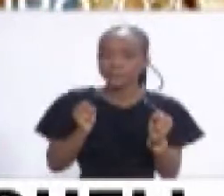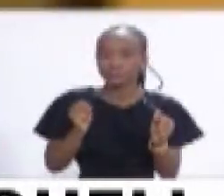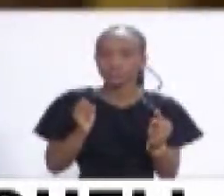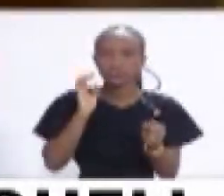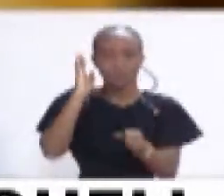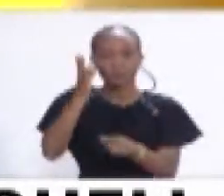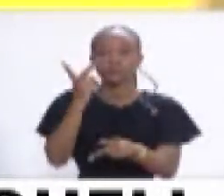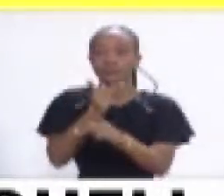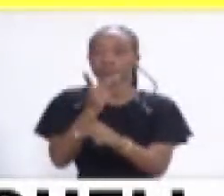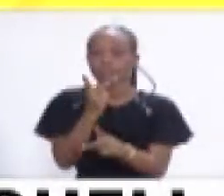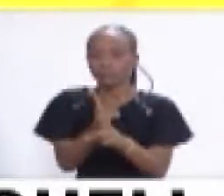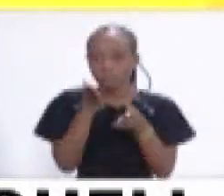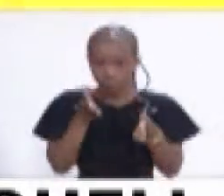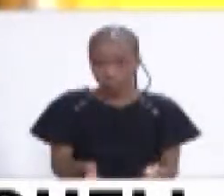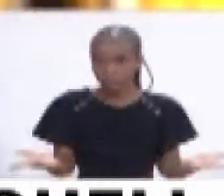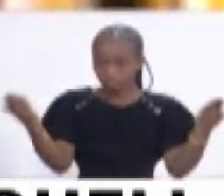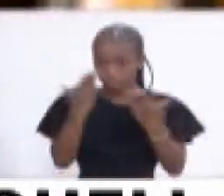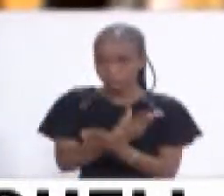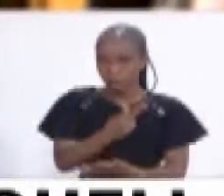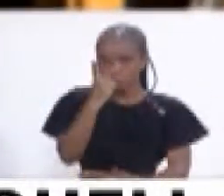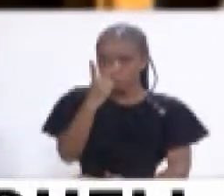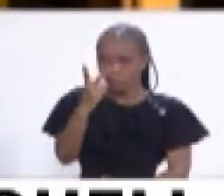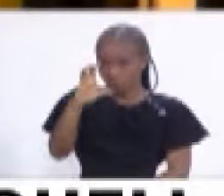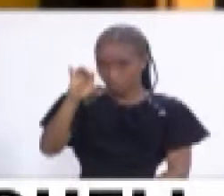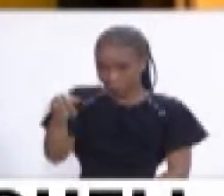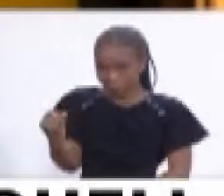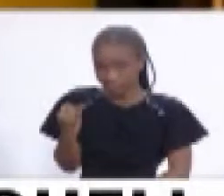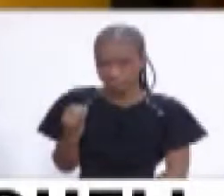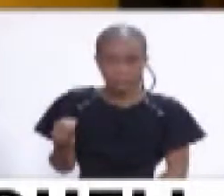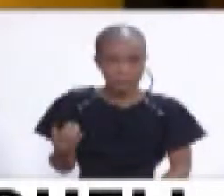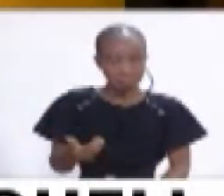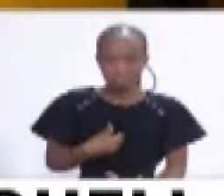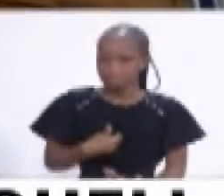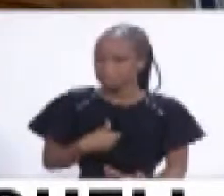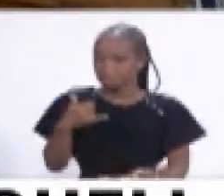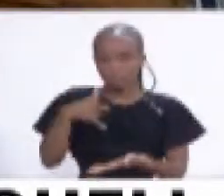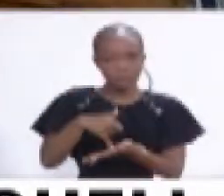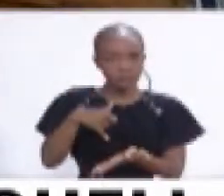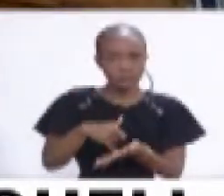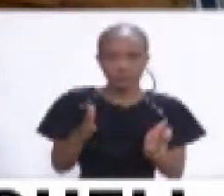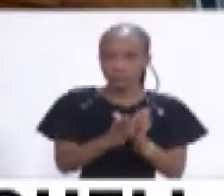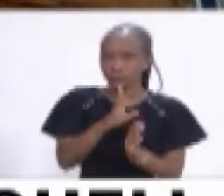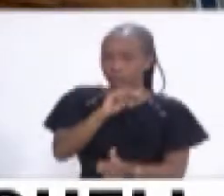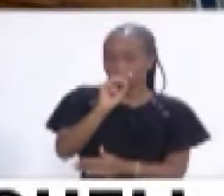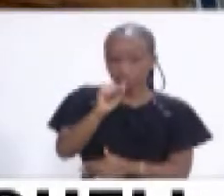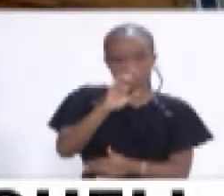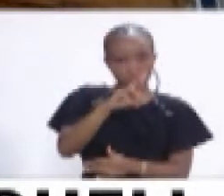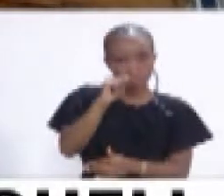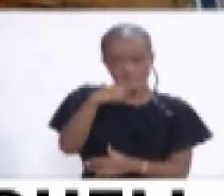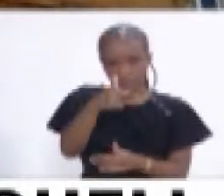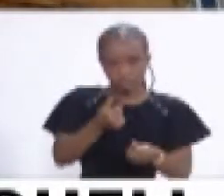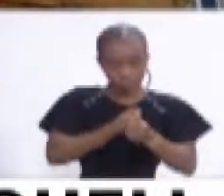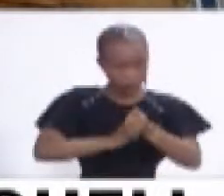set. Tonight, the two former Chief Justices are not having it lying down, with Maraga choosing to side with